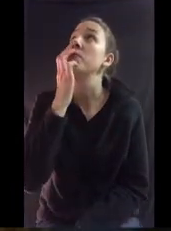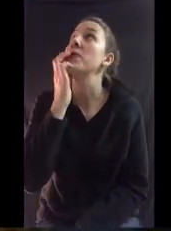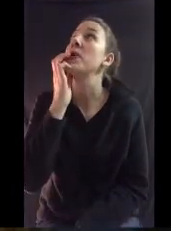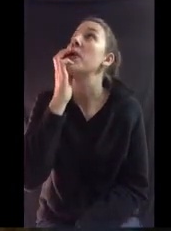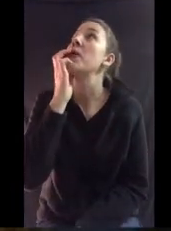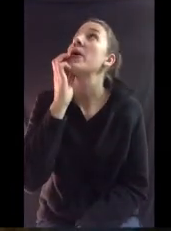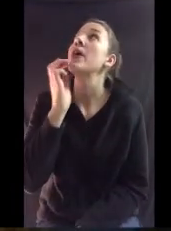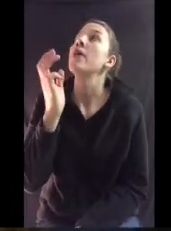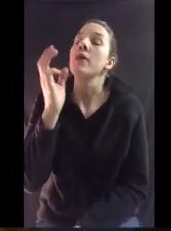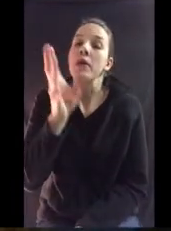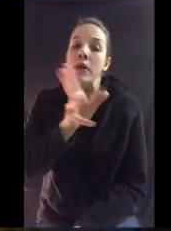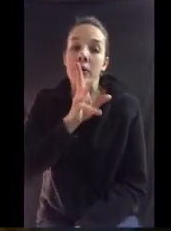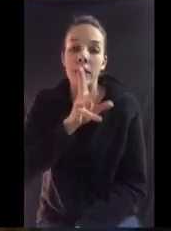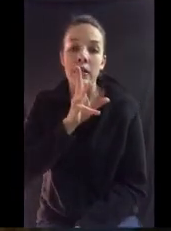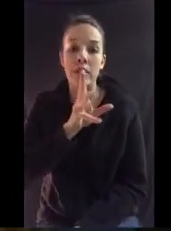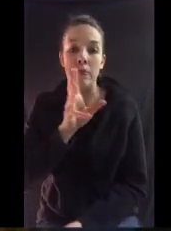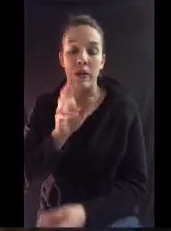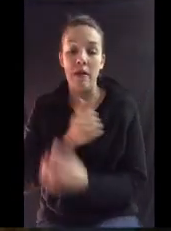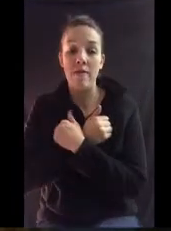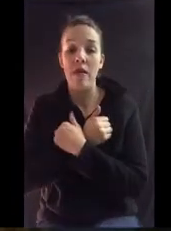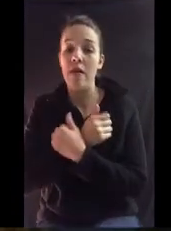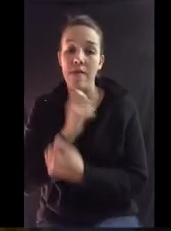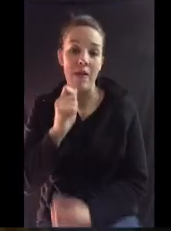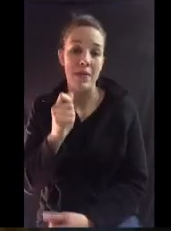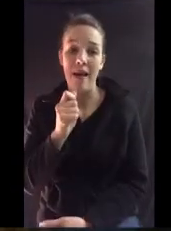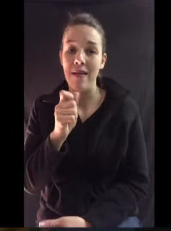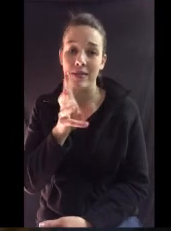He said, "When I